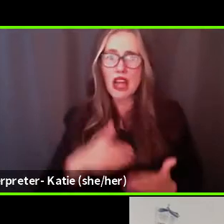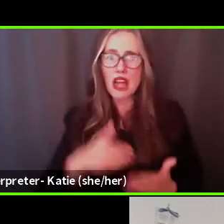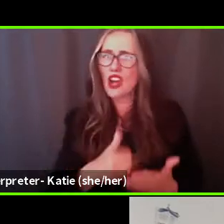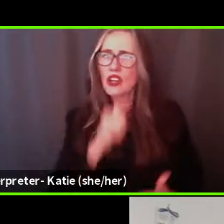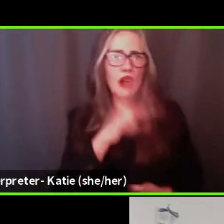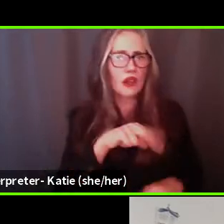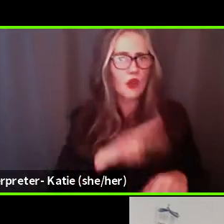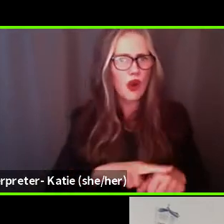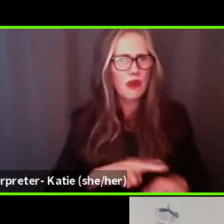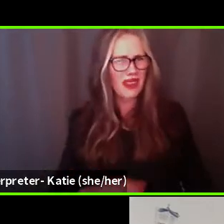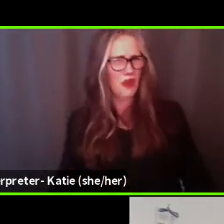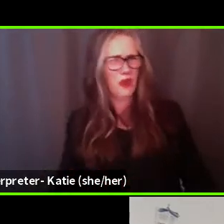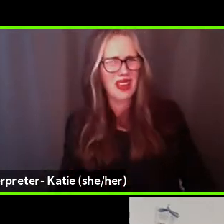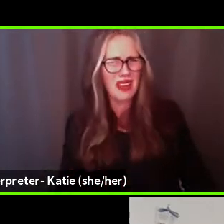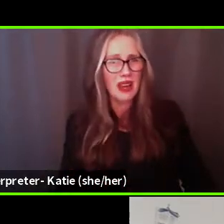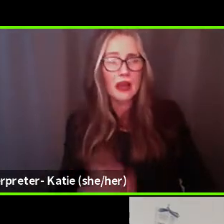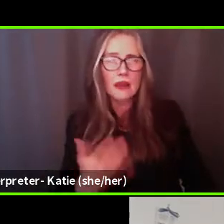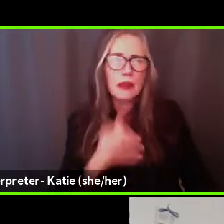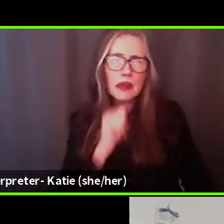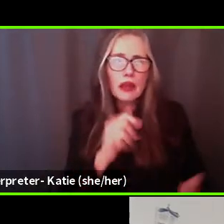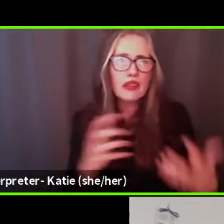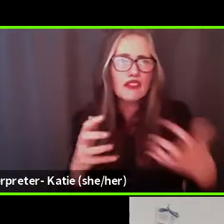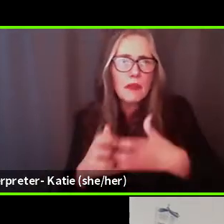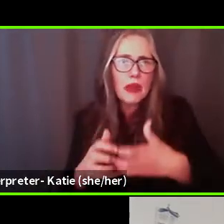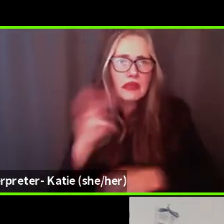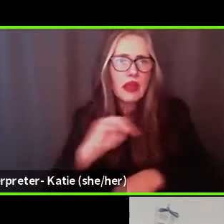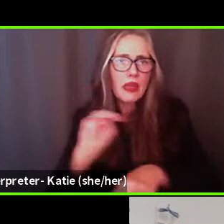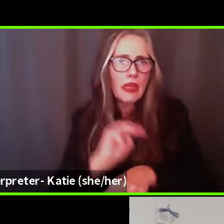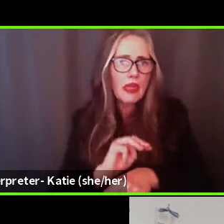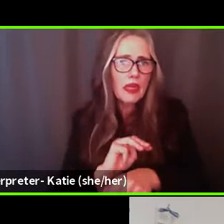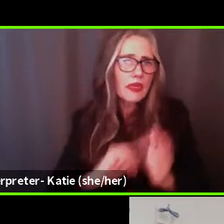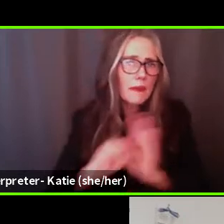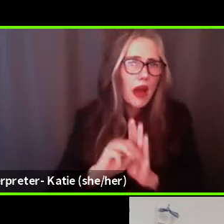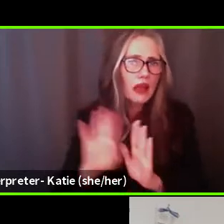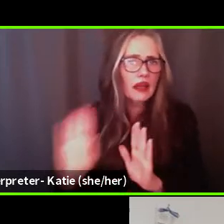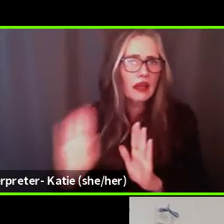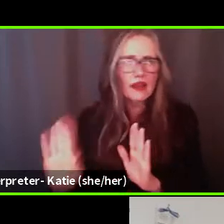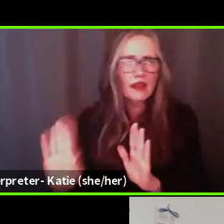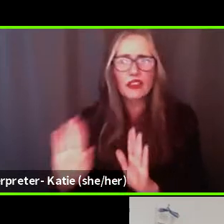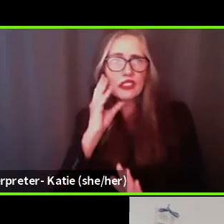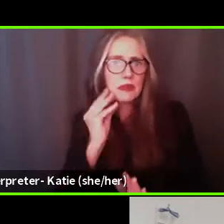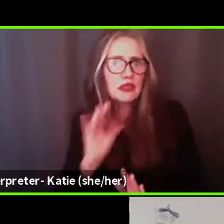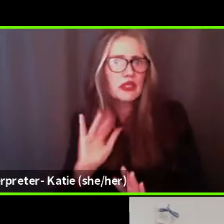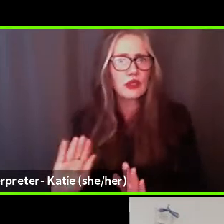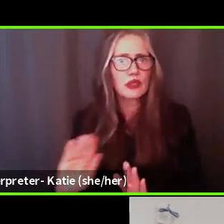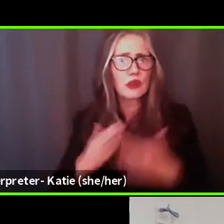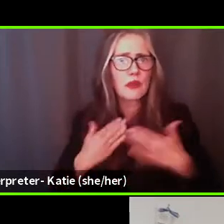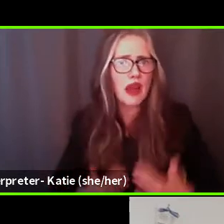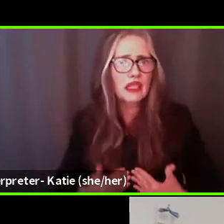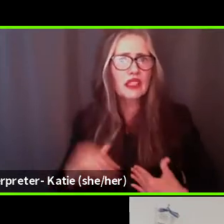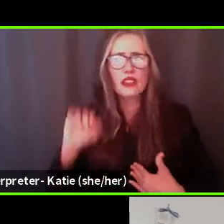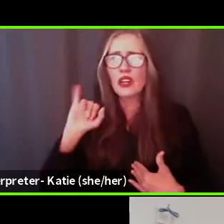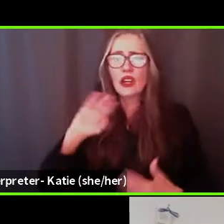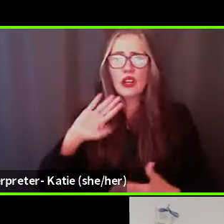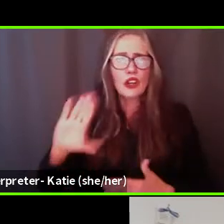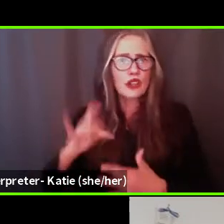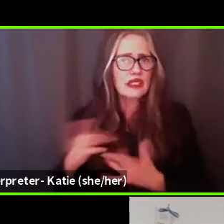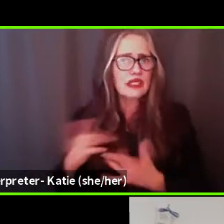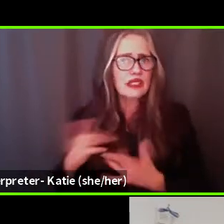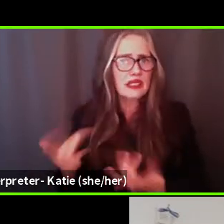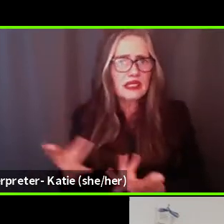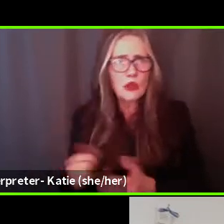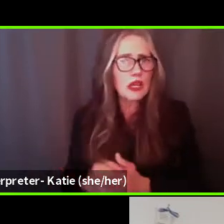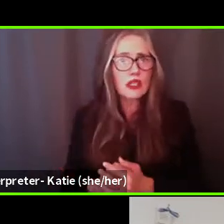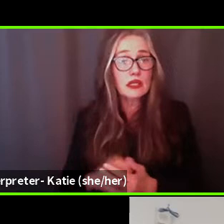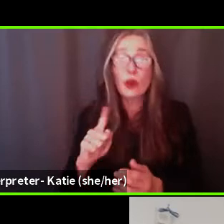you realize oh it's based on these models that don't apply to our circumstances but i don't know either disability rights or ucsf